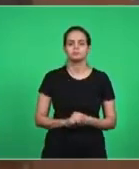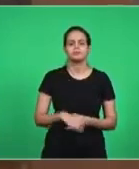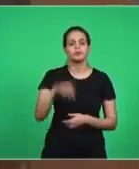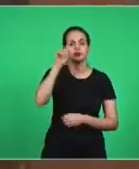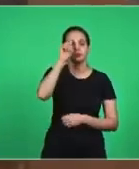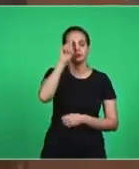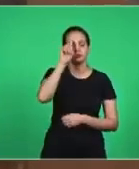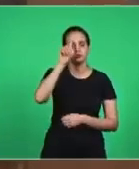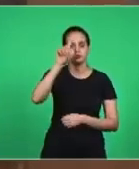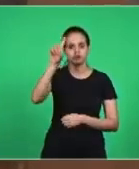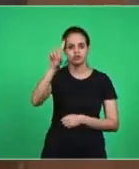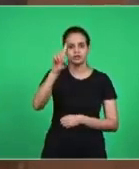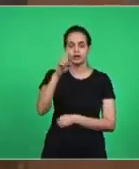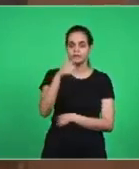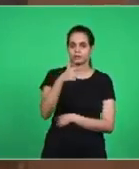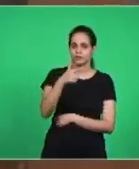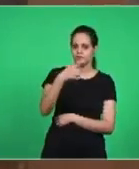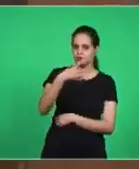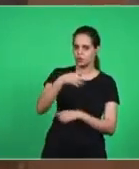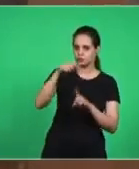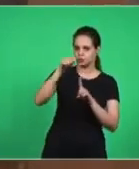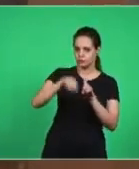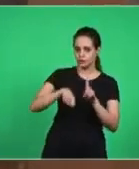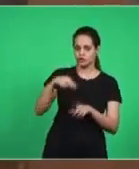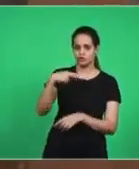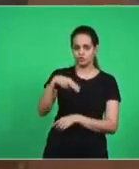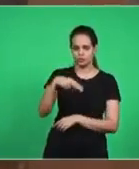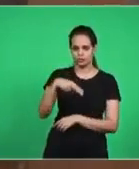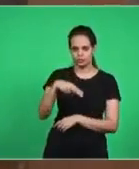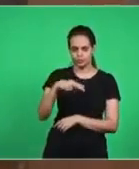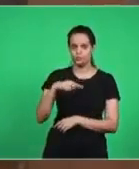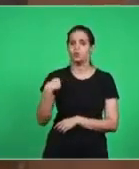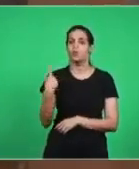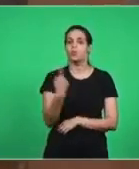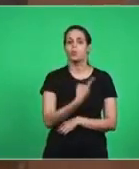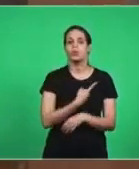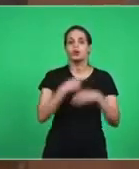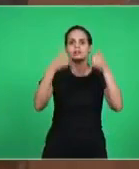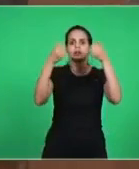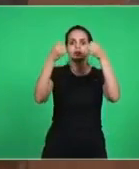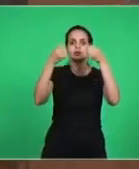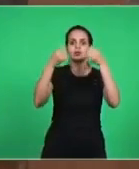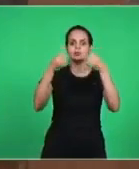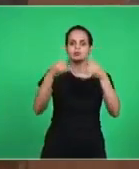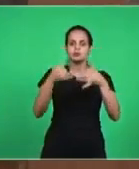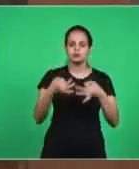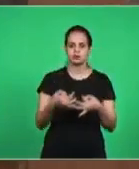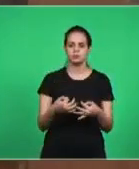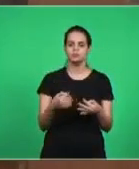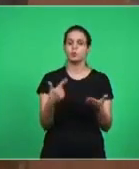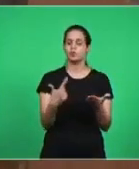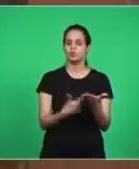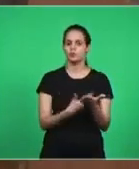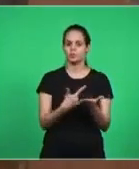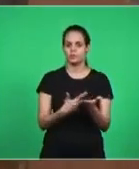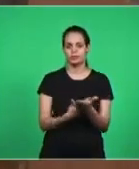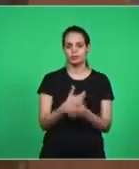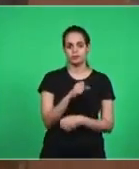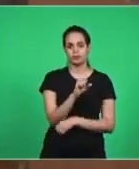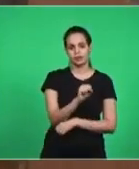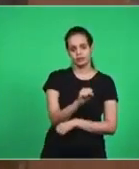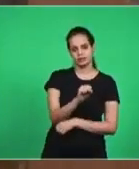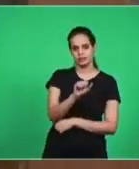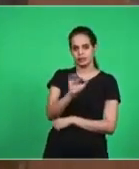On the 24th, we spoke about the topic. It was related on the book of